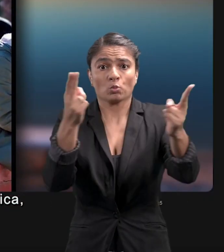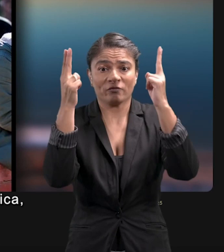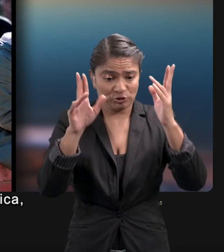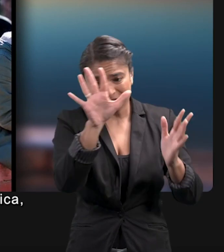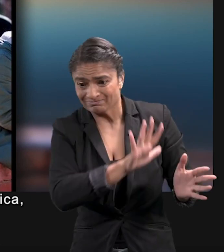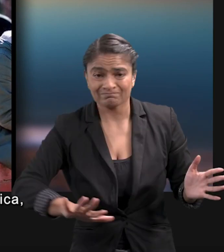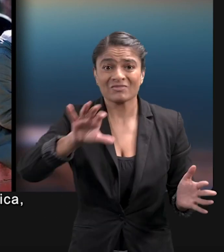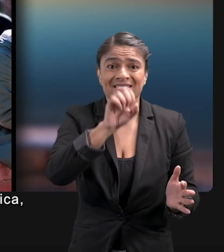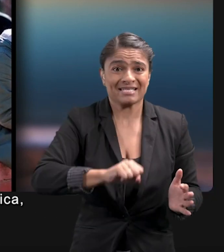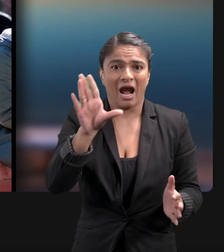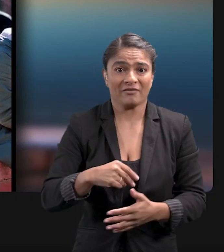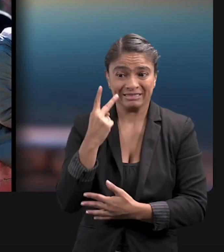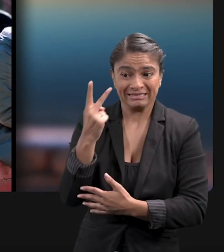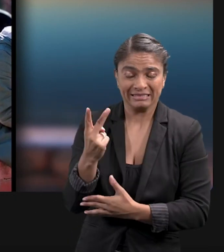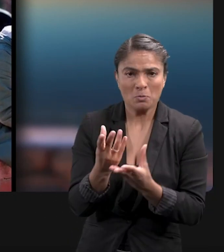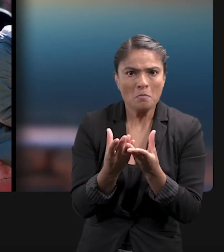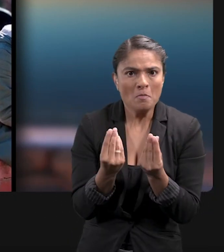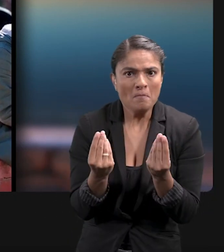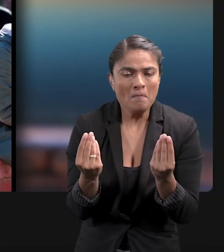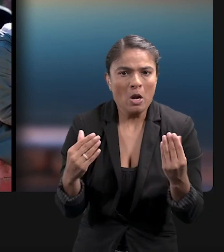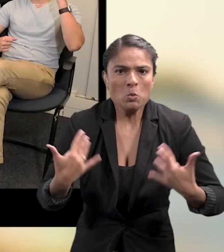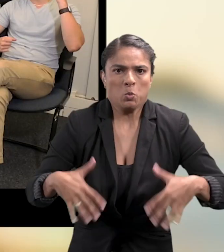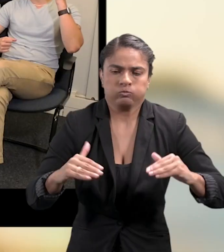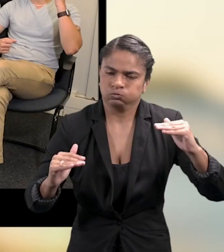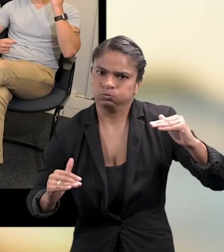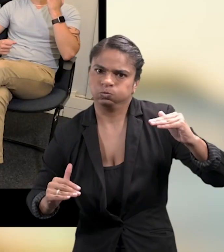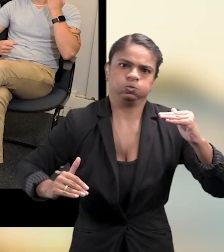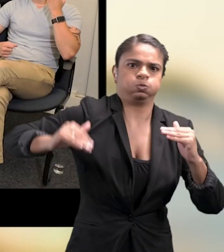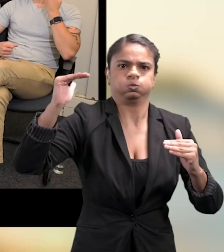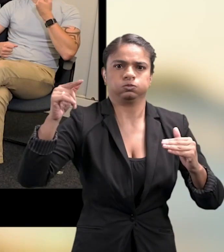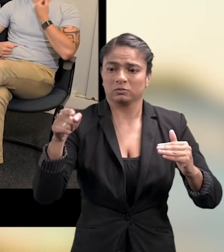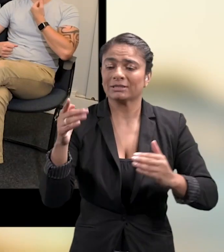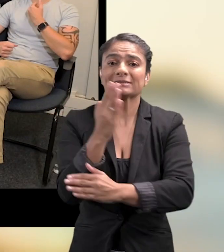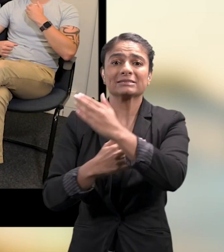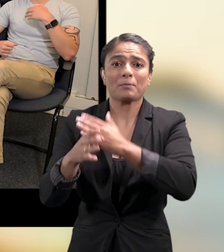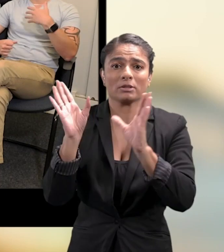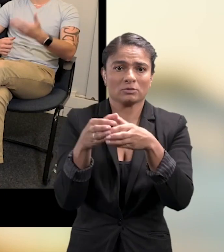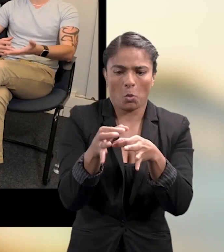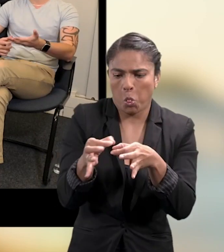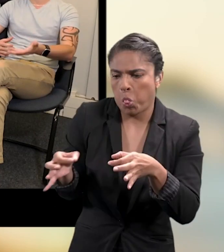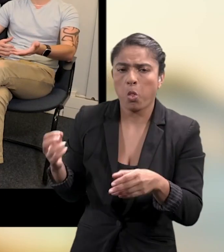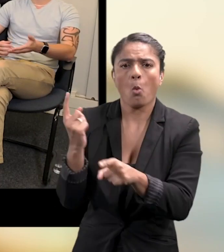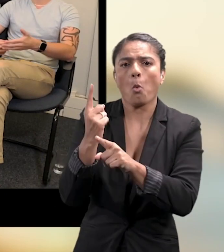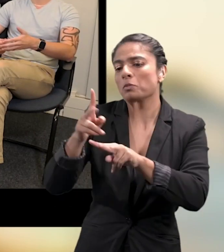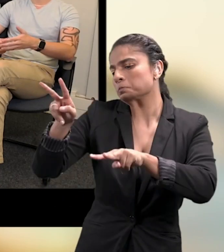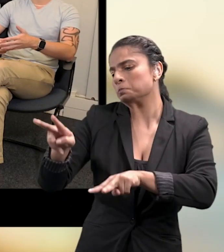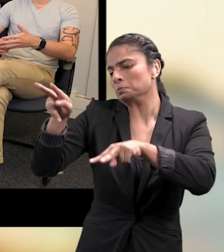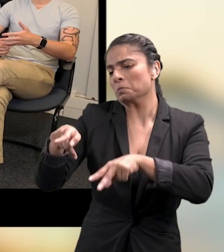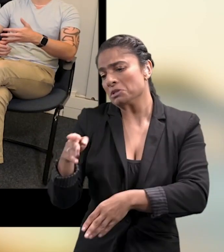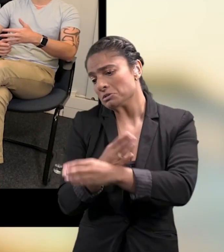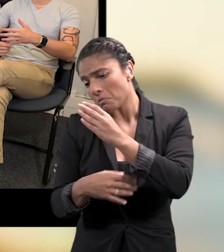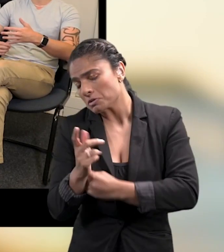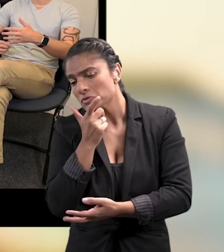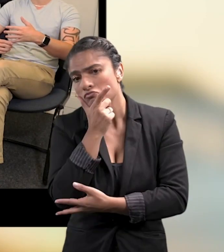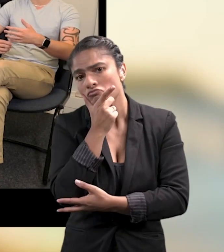where we may see a shortfall is where at the highest levels, disability is a minority group that is